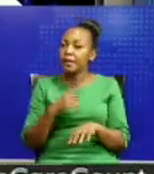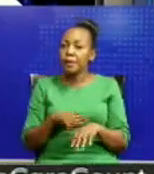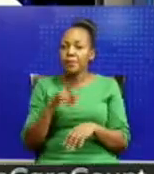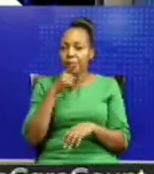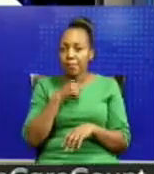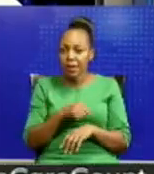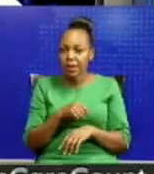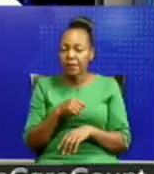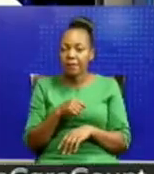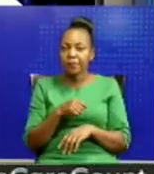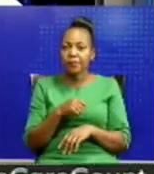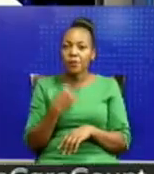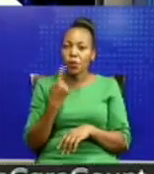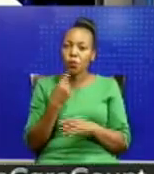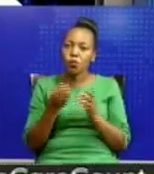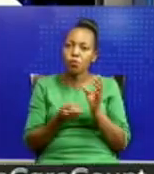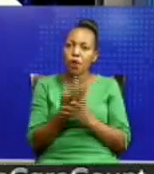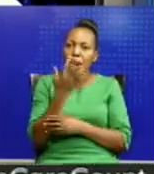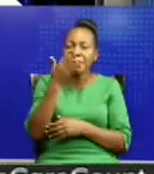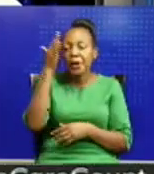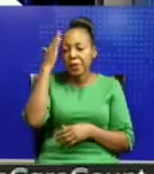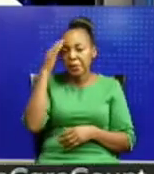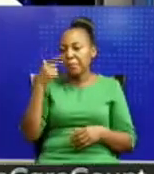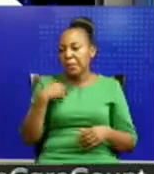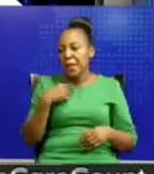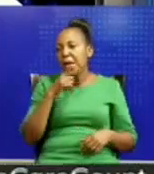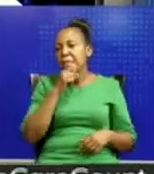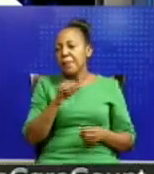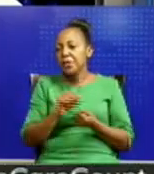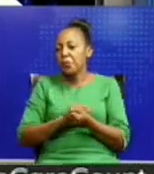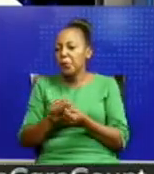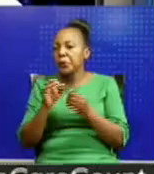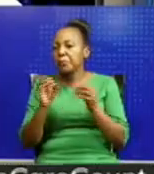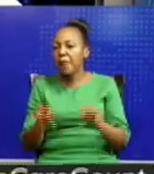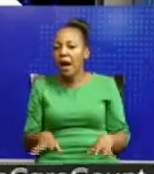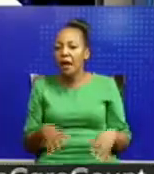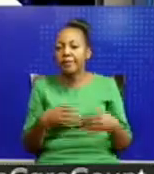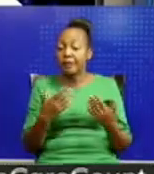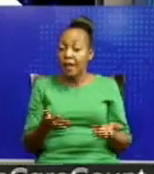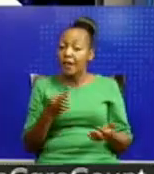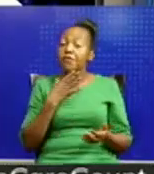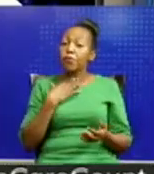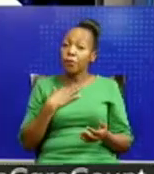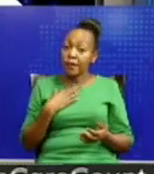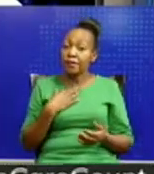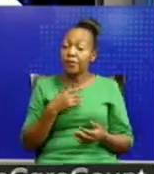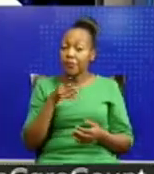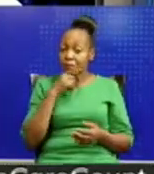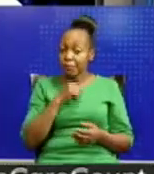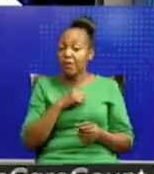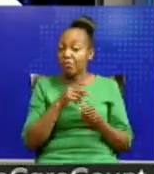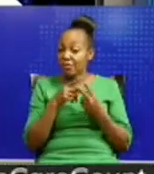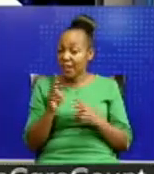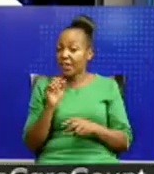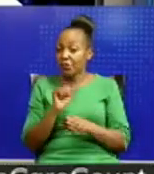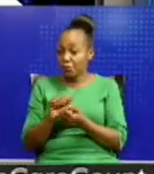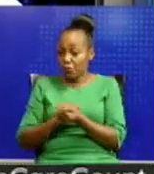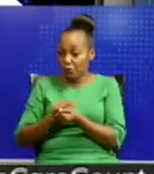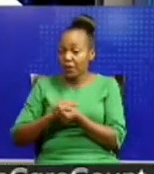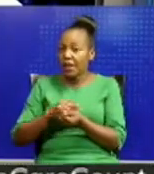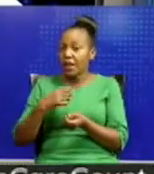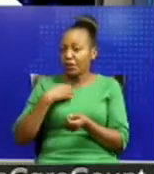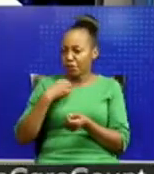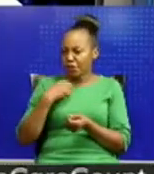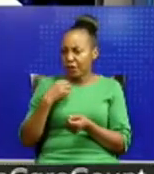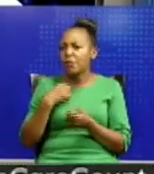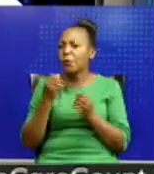who were socialized not to do this kind of work, to bring them on board, you need to create some environment that is attractive, first of